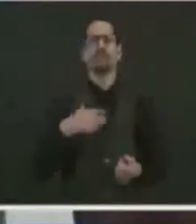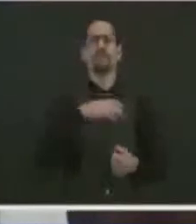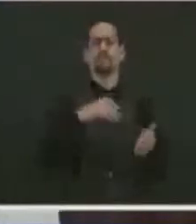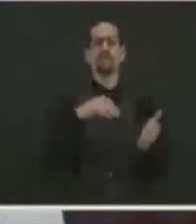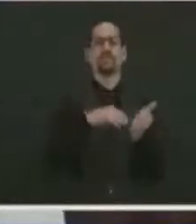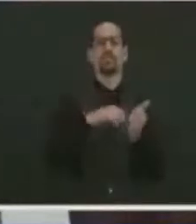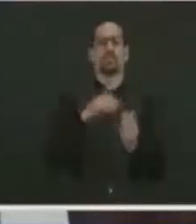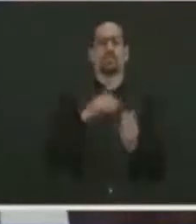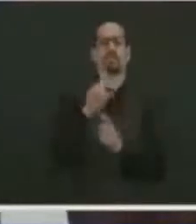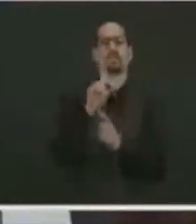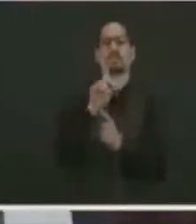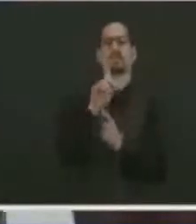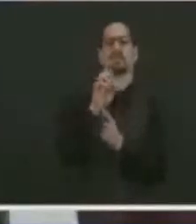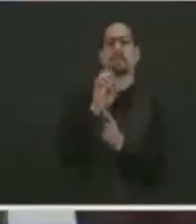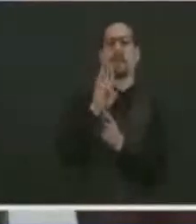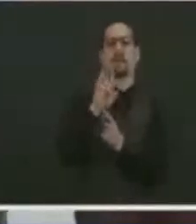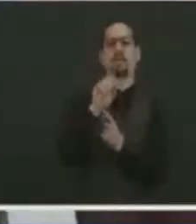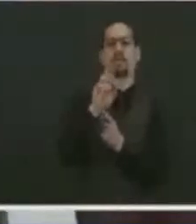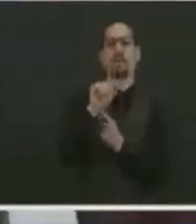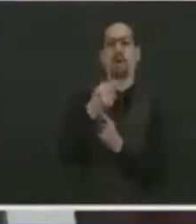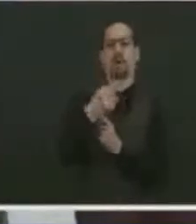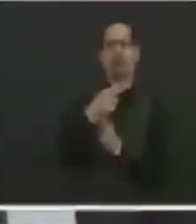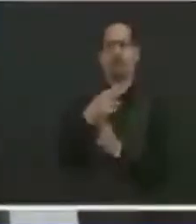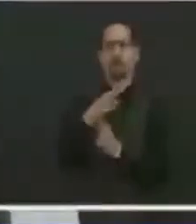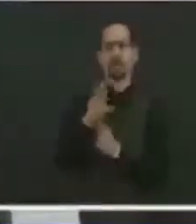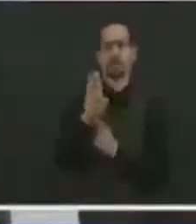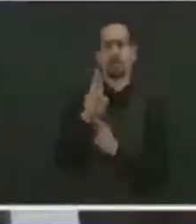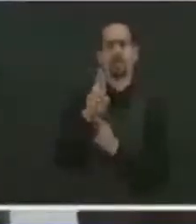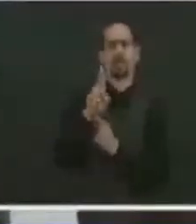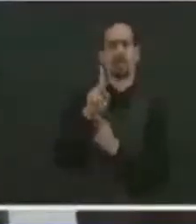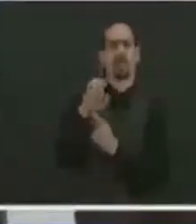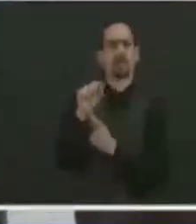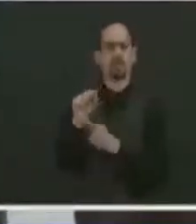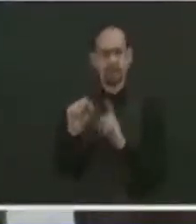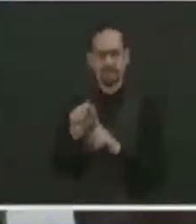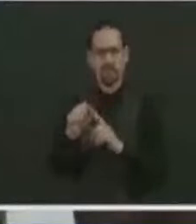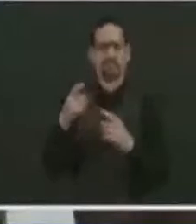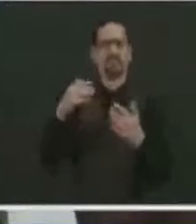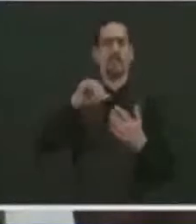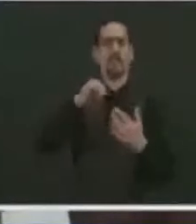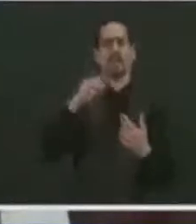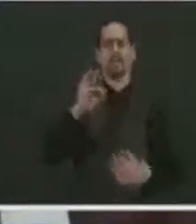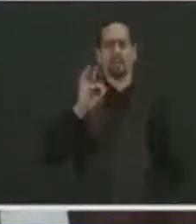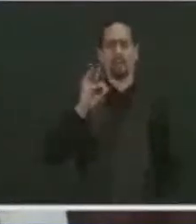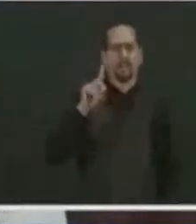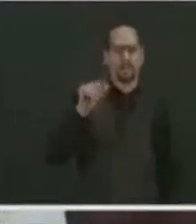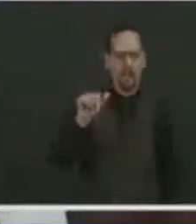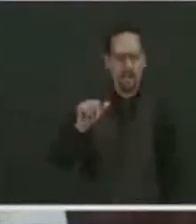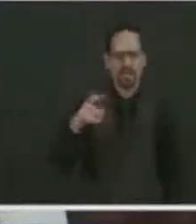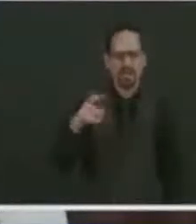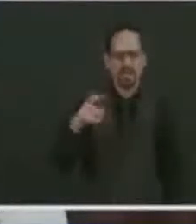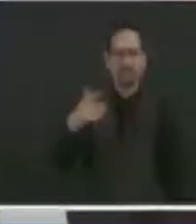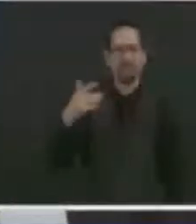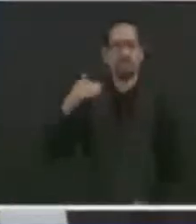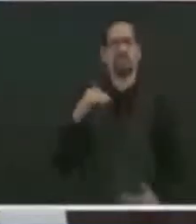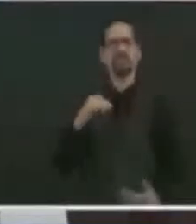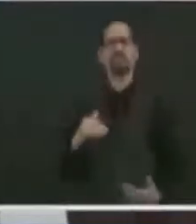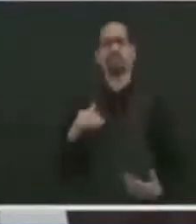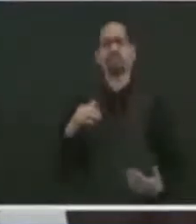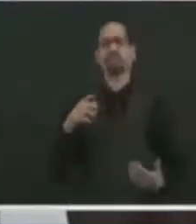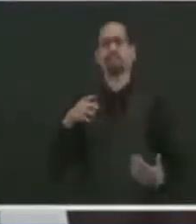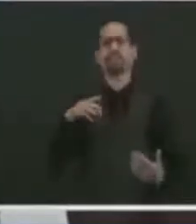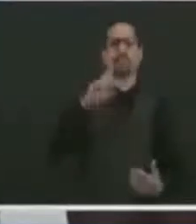the FDA and the CDC. I talk to other governors constantly. Nicole is constantly in touch with